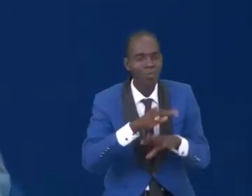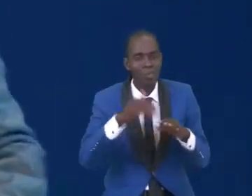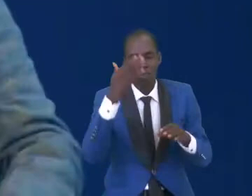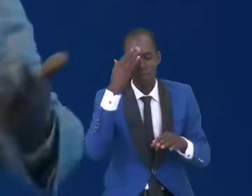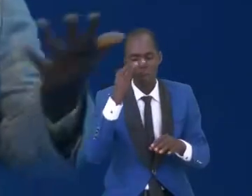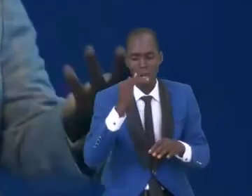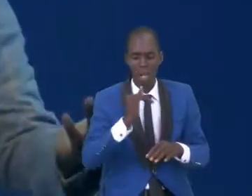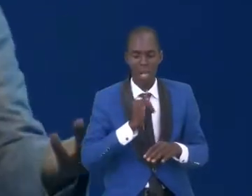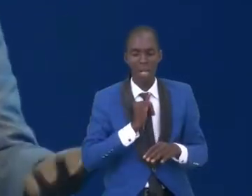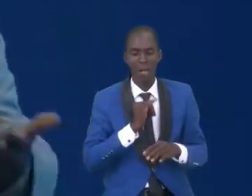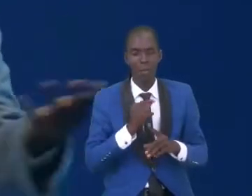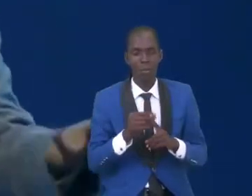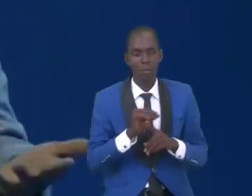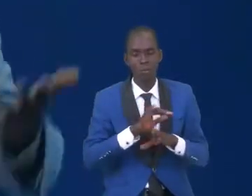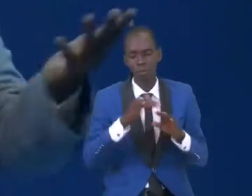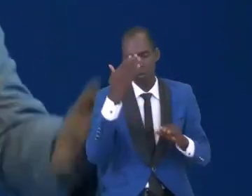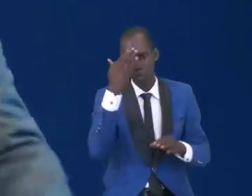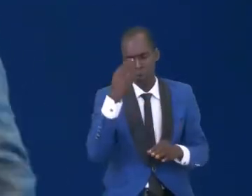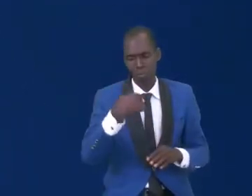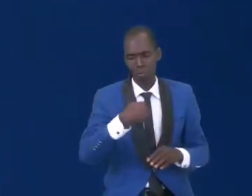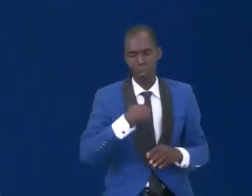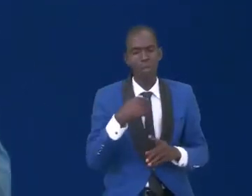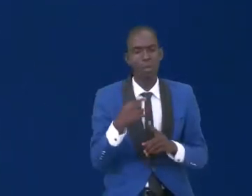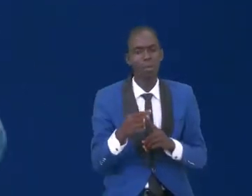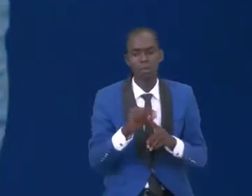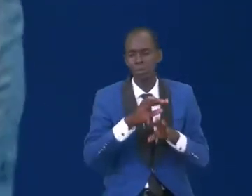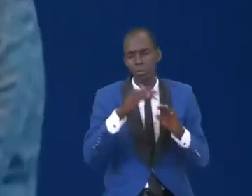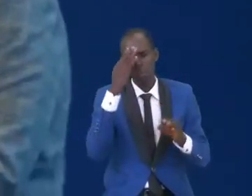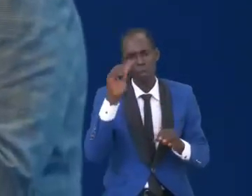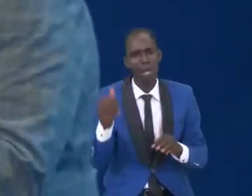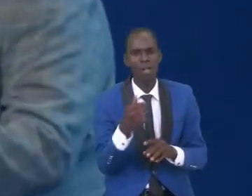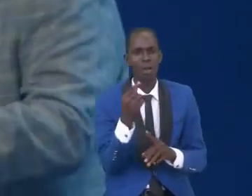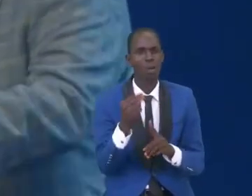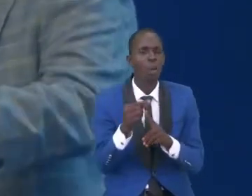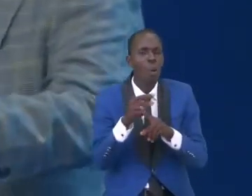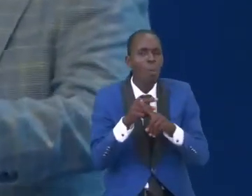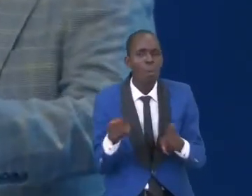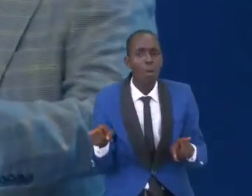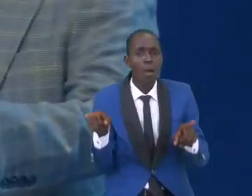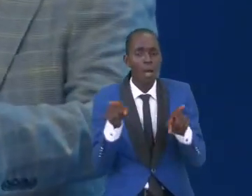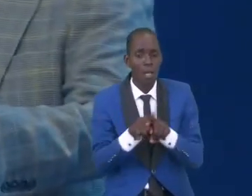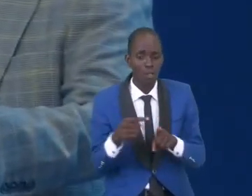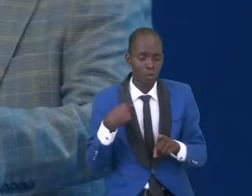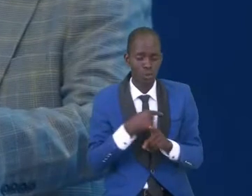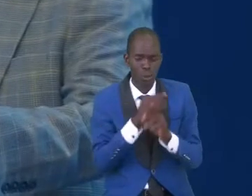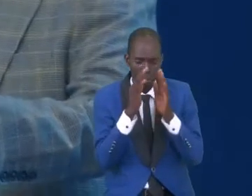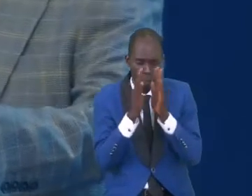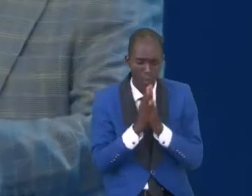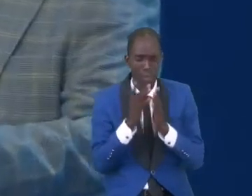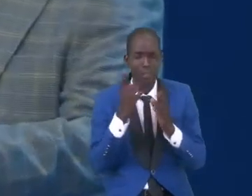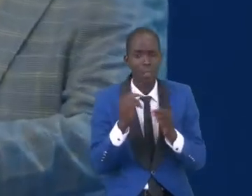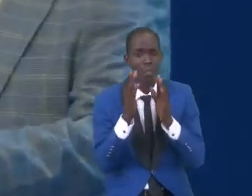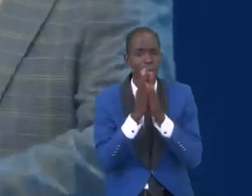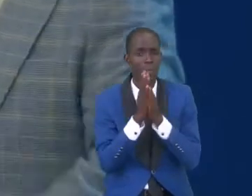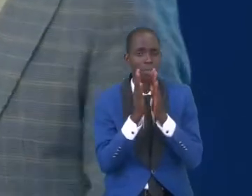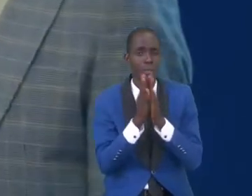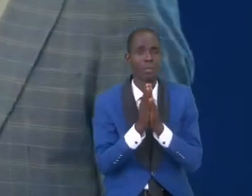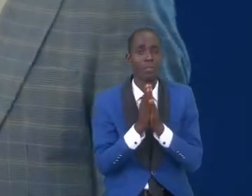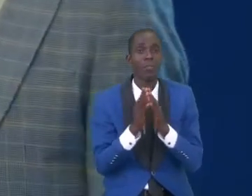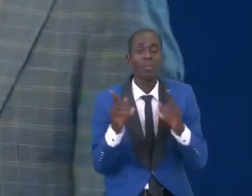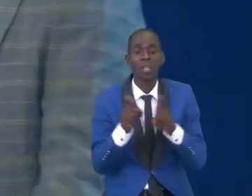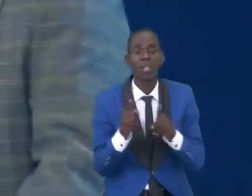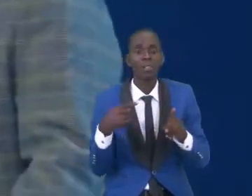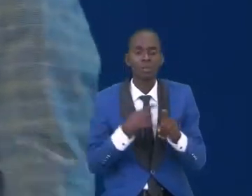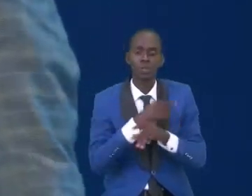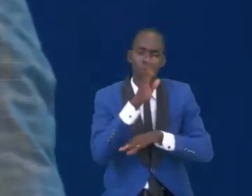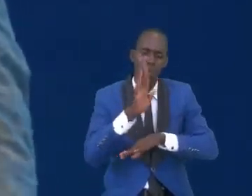me, they don't know anybody, anything, any word. But as we pray the prayer, and we mention the name